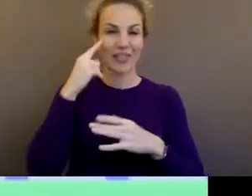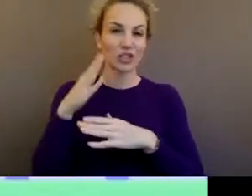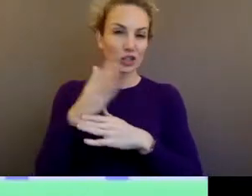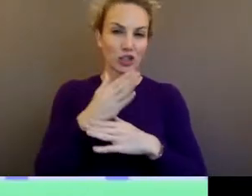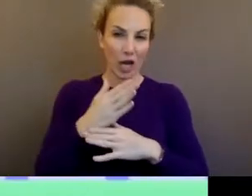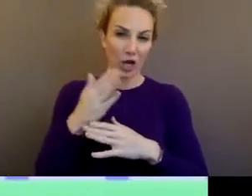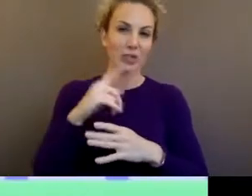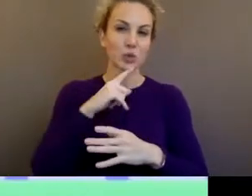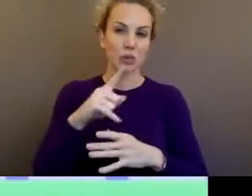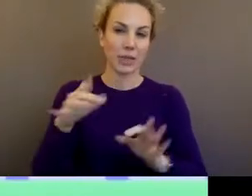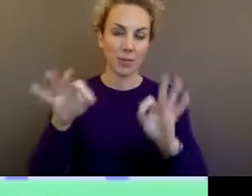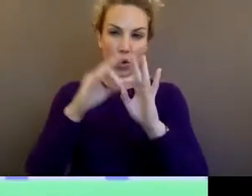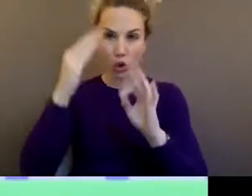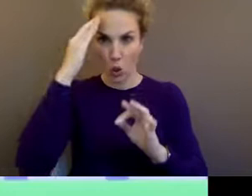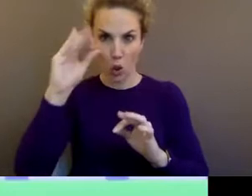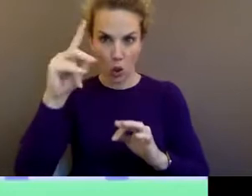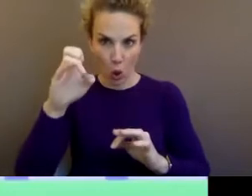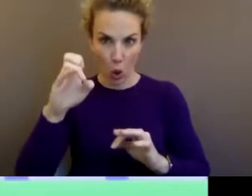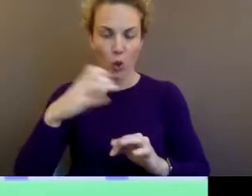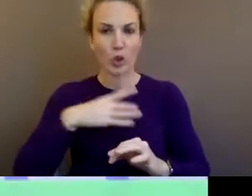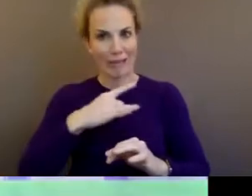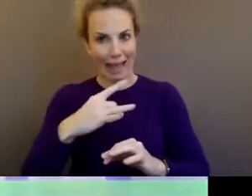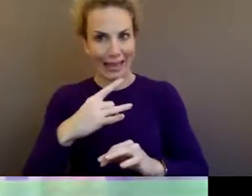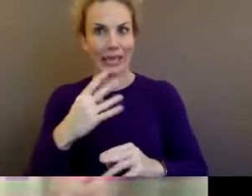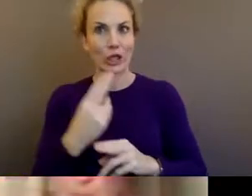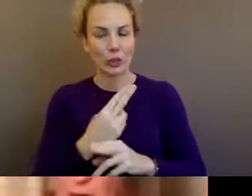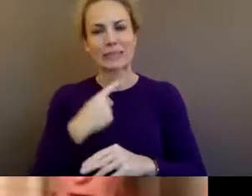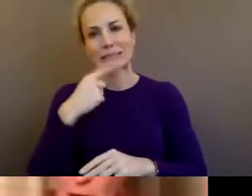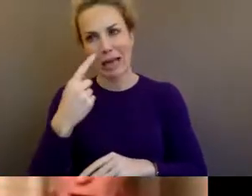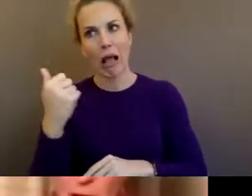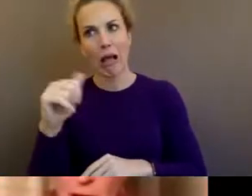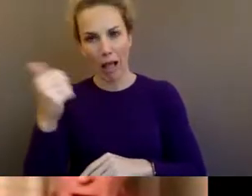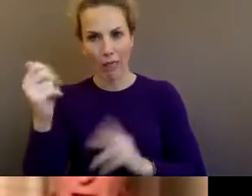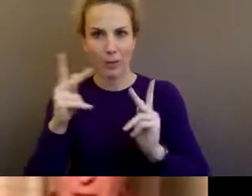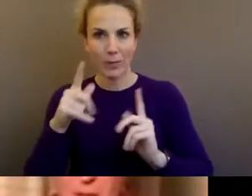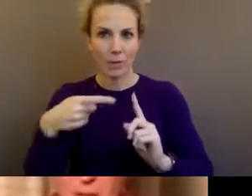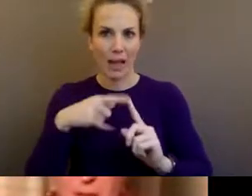really important. If you know the code, you like it, you've used it, tell people about it.